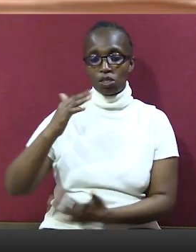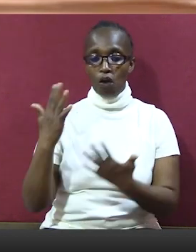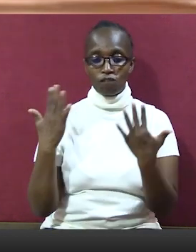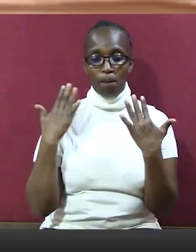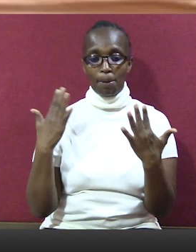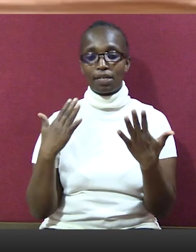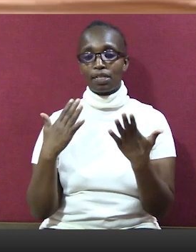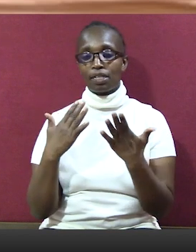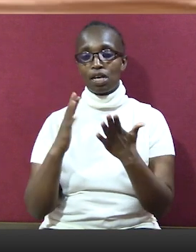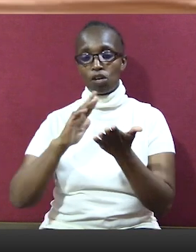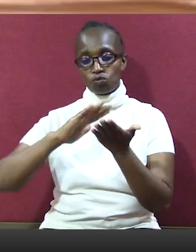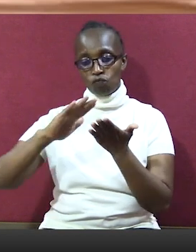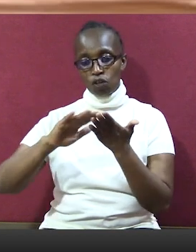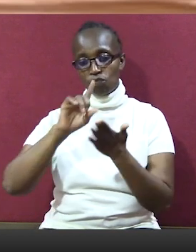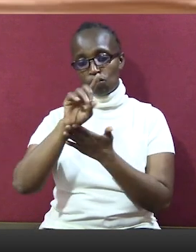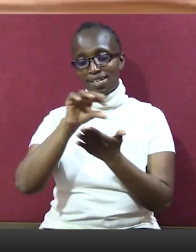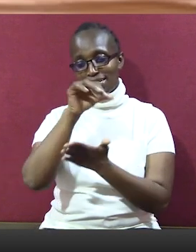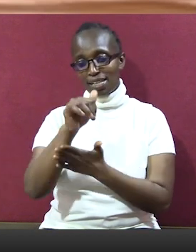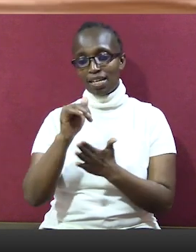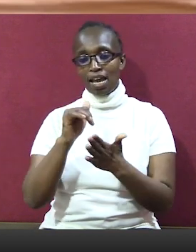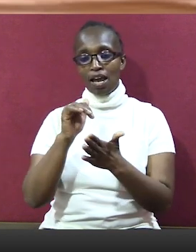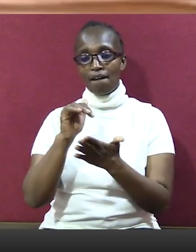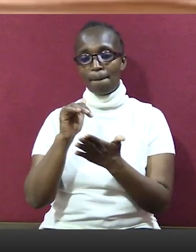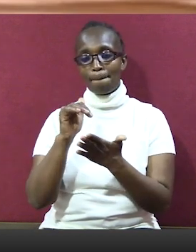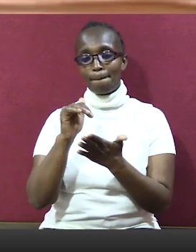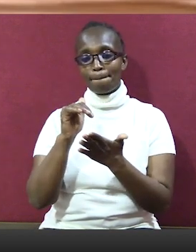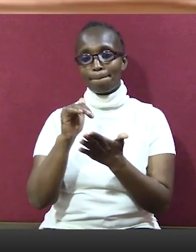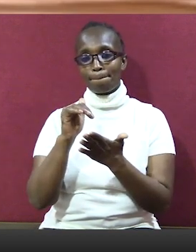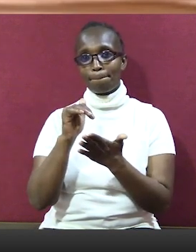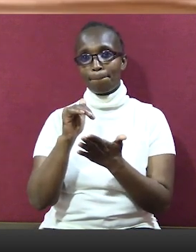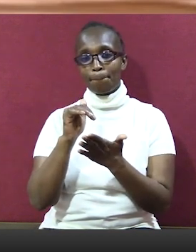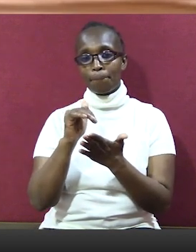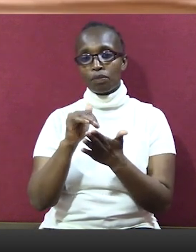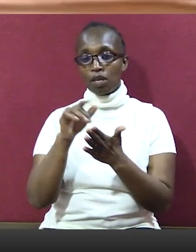to reconcile. Put those leaders together. Ask for our help if you need.